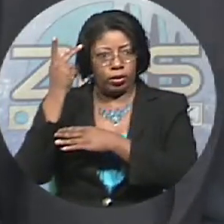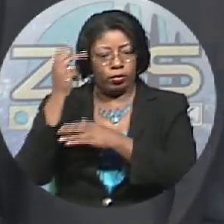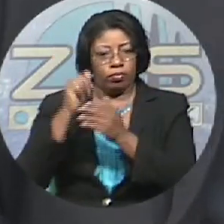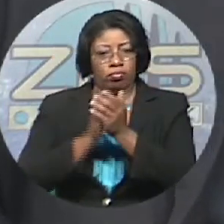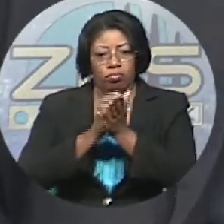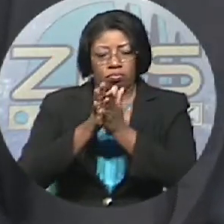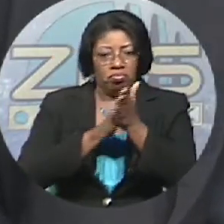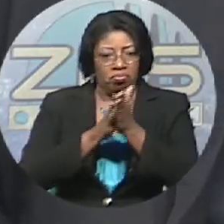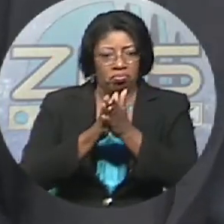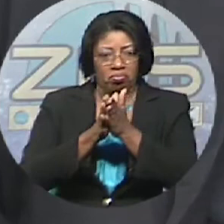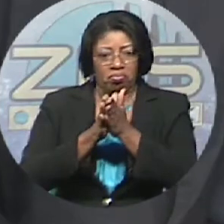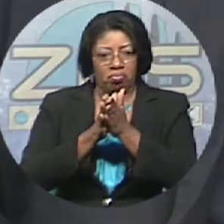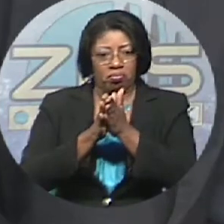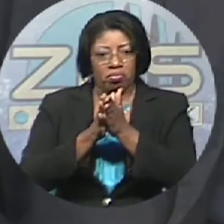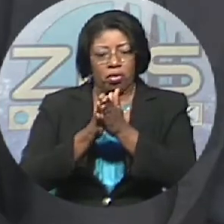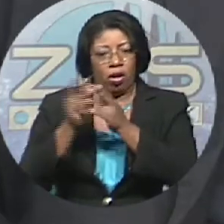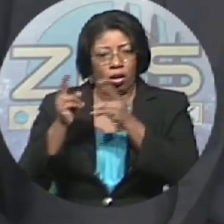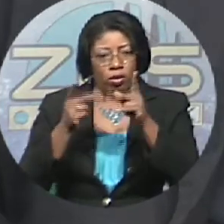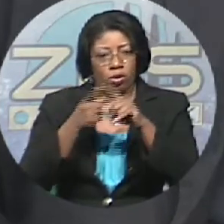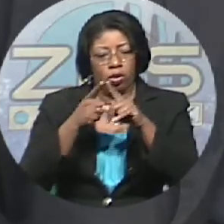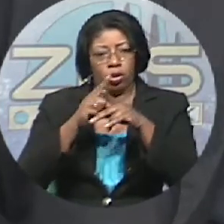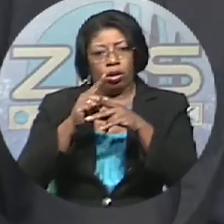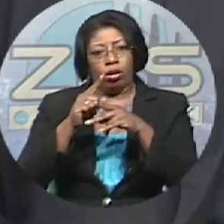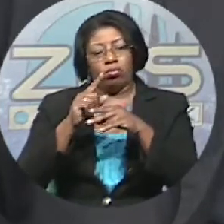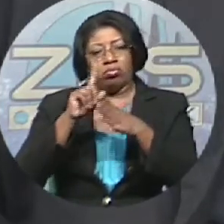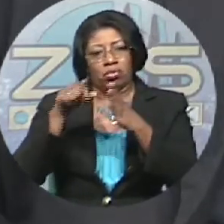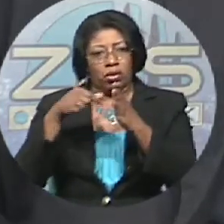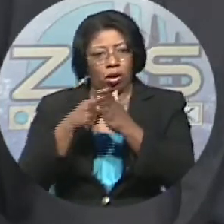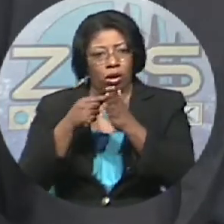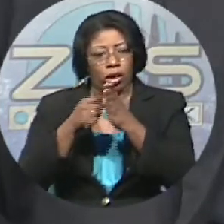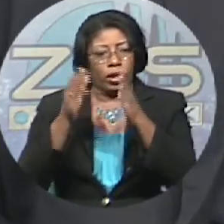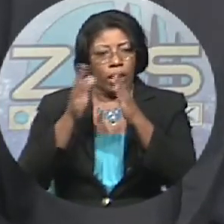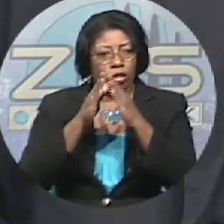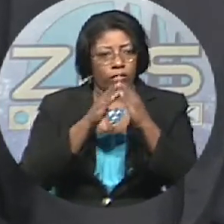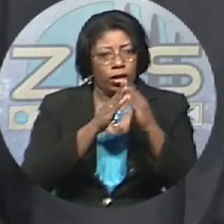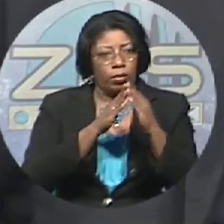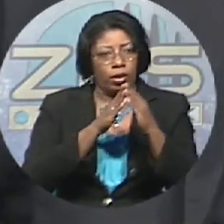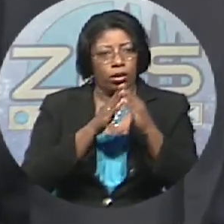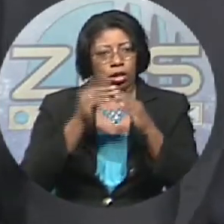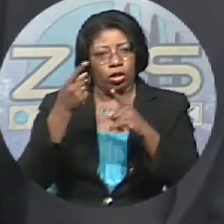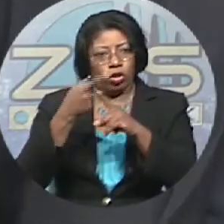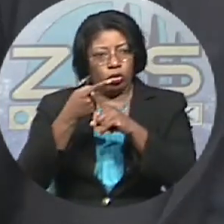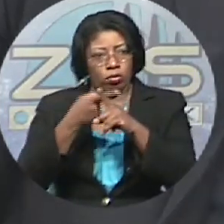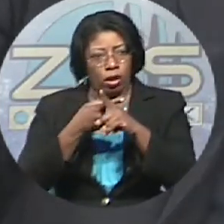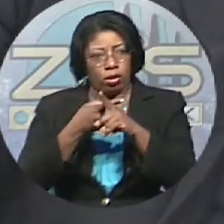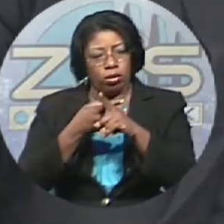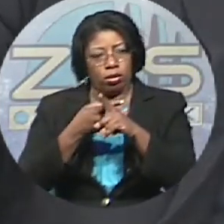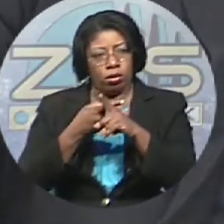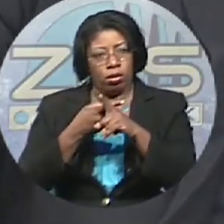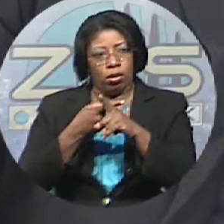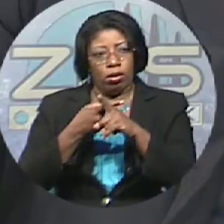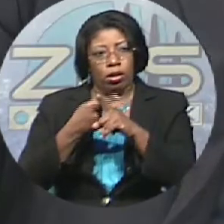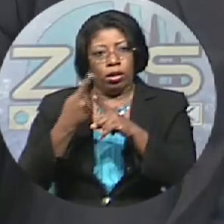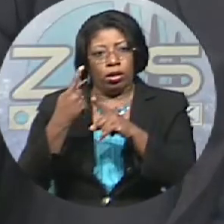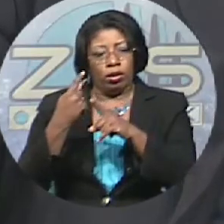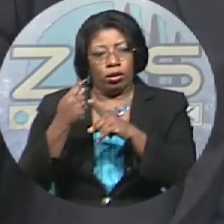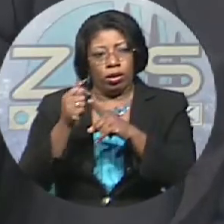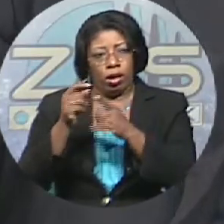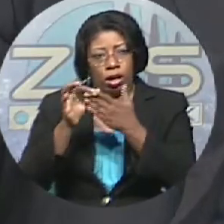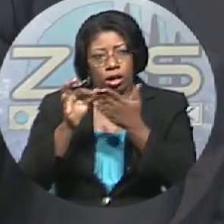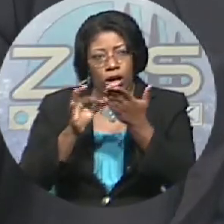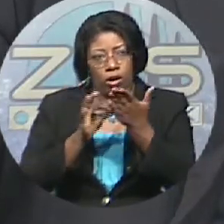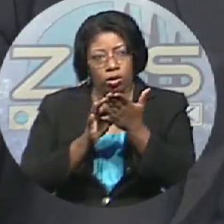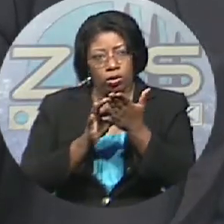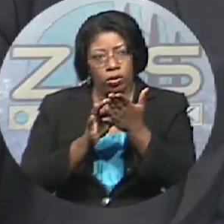clock for the legislation to be debated in the House of Assembly today. In as little as 2 months, the Bahamas Institute of Chartered Accountants would have